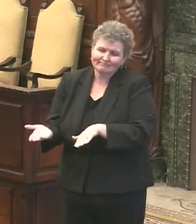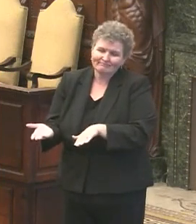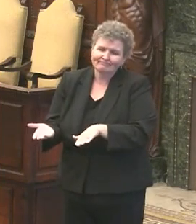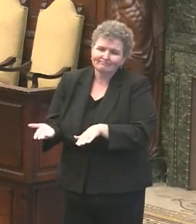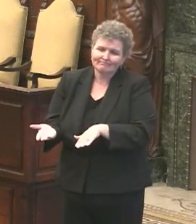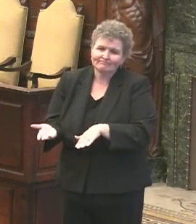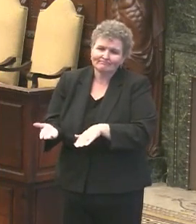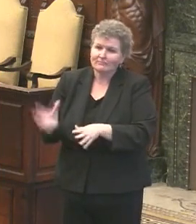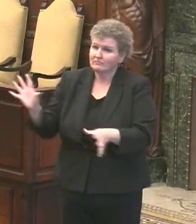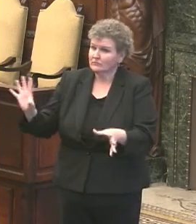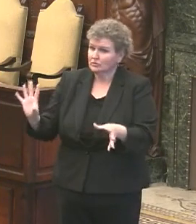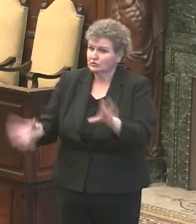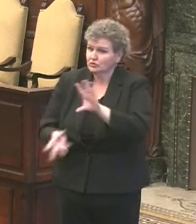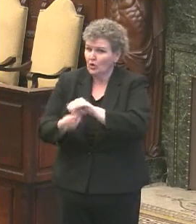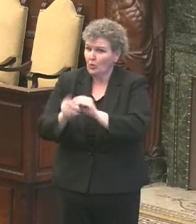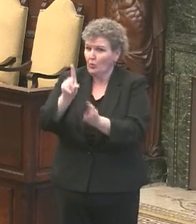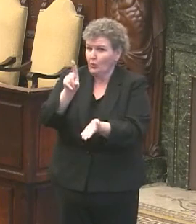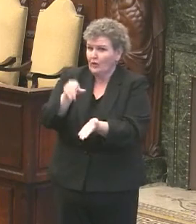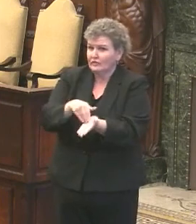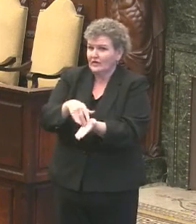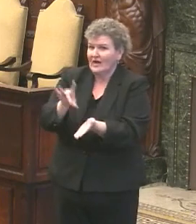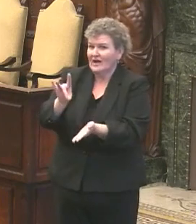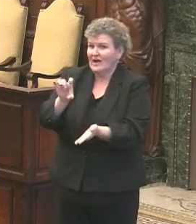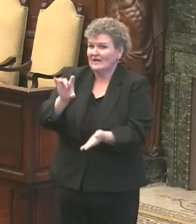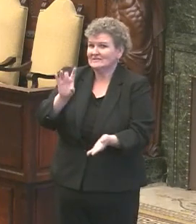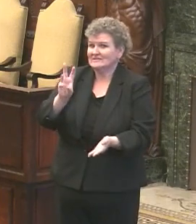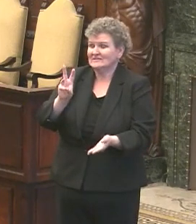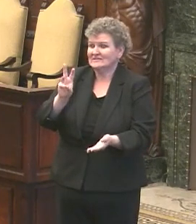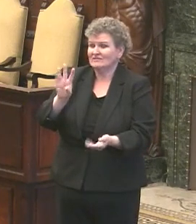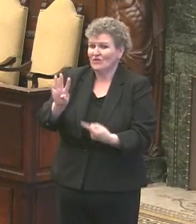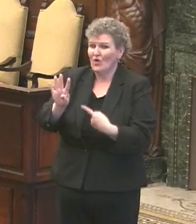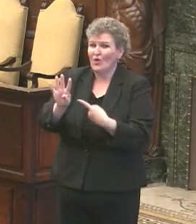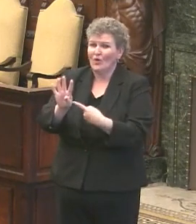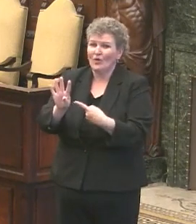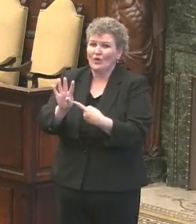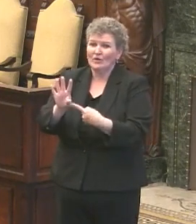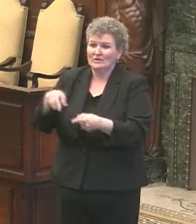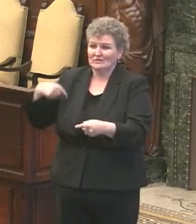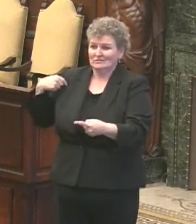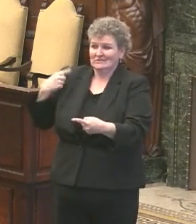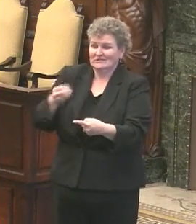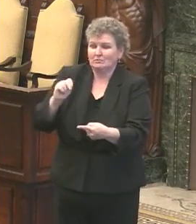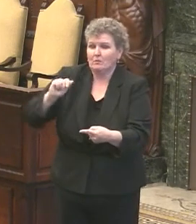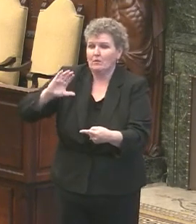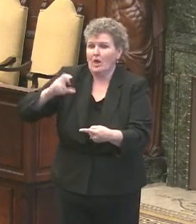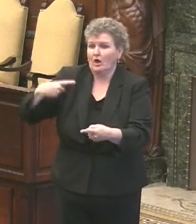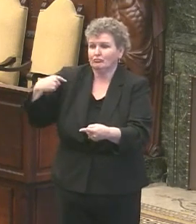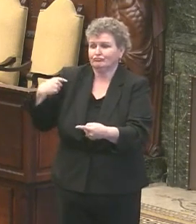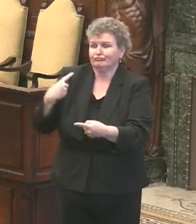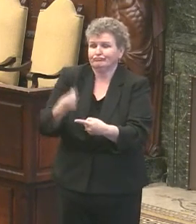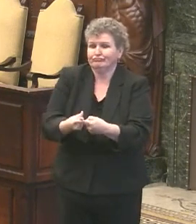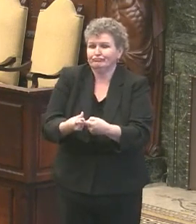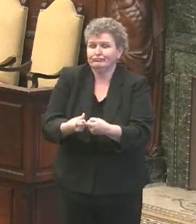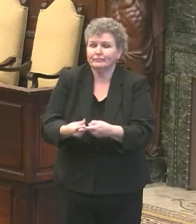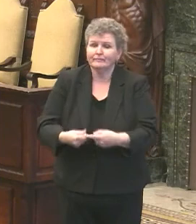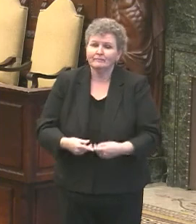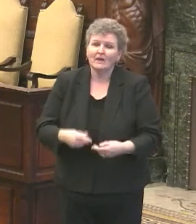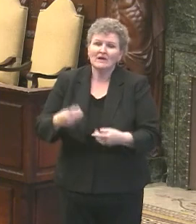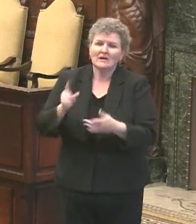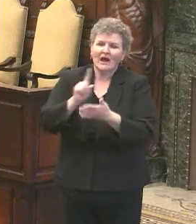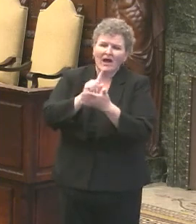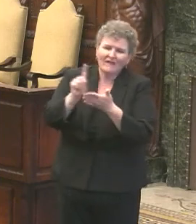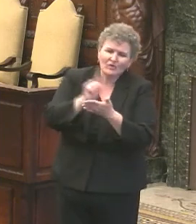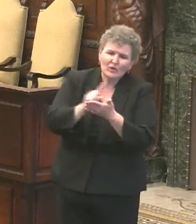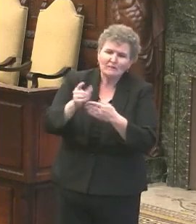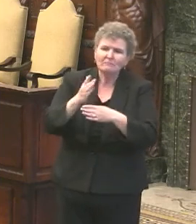bringing us to a total of 1,864 since the beginning of the epidemic. Now, for the past few weeks, we've been averaging about 10 deaths per